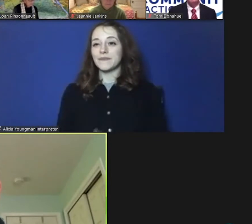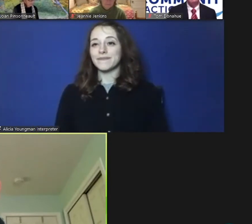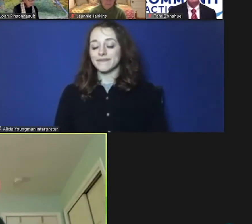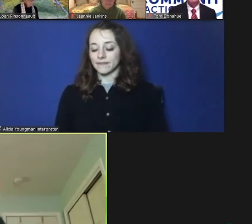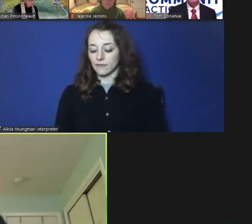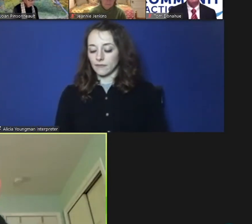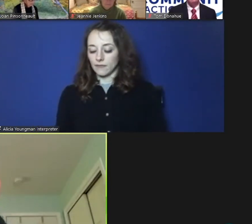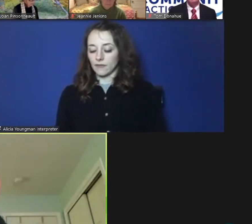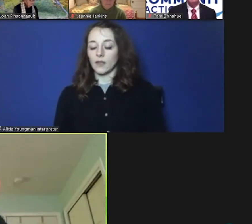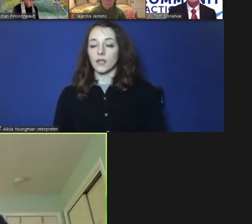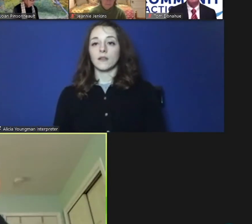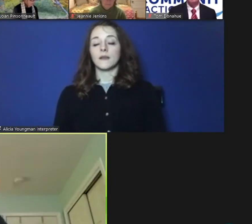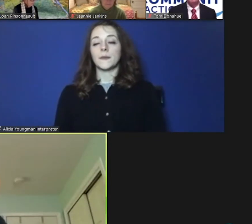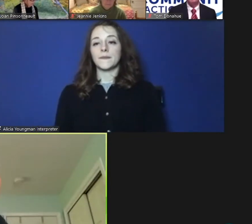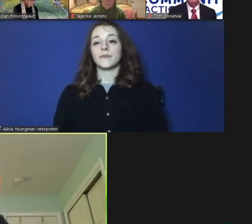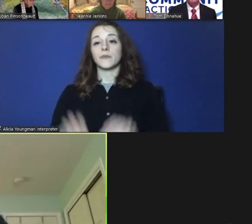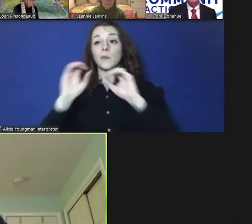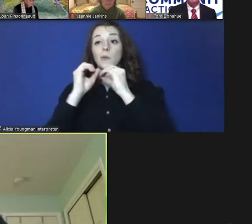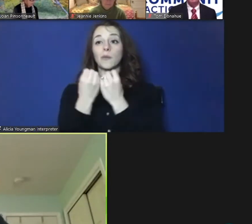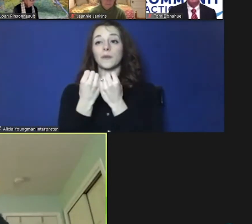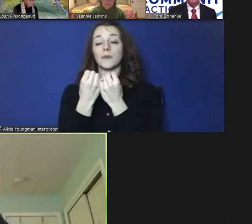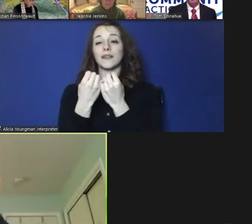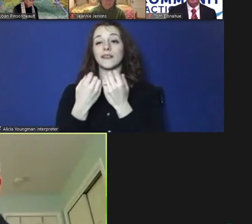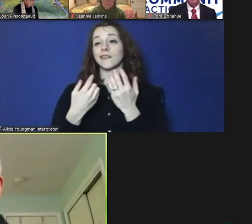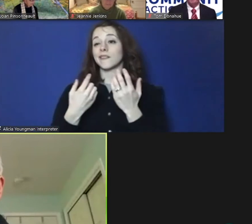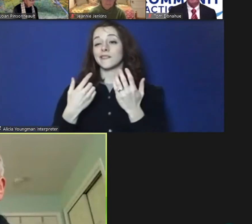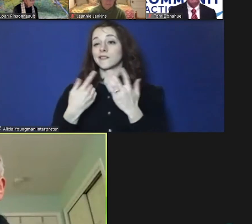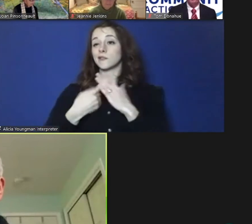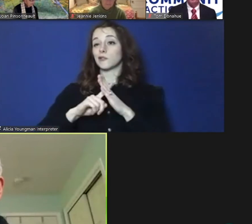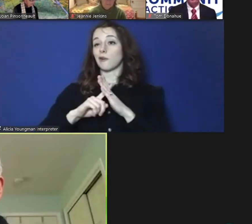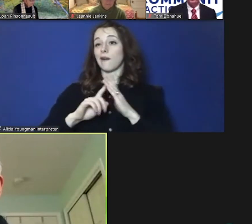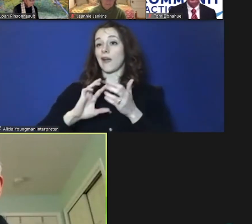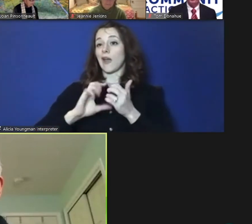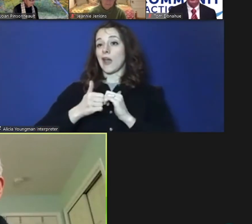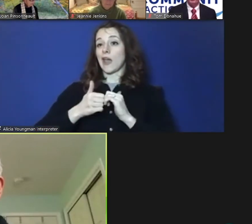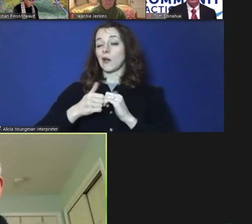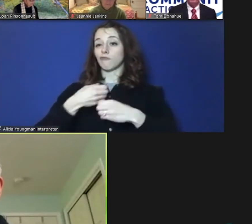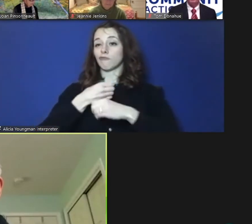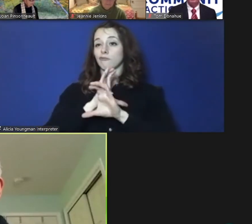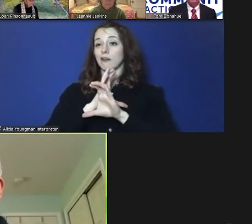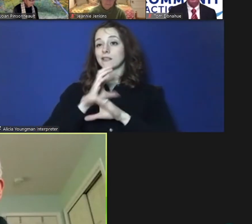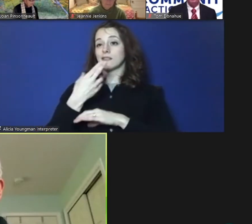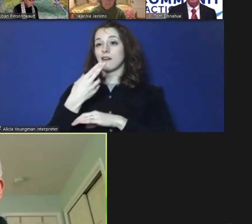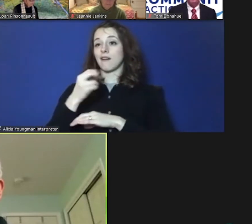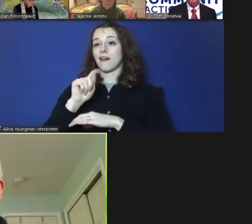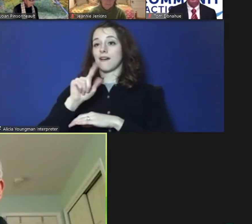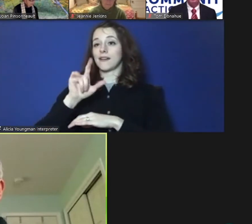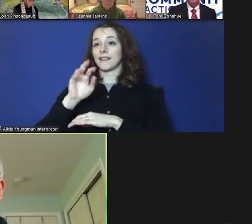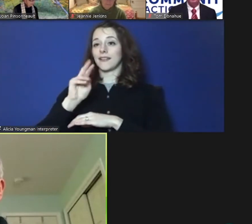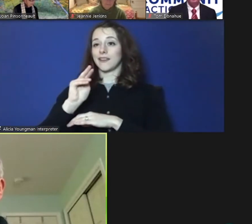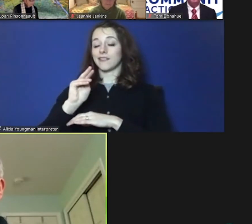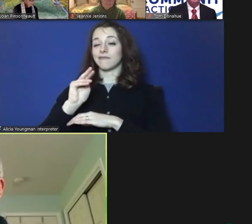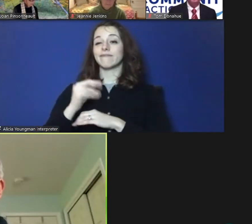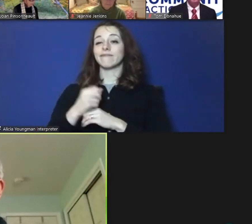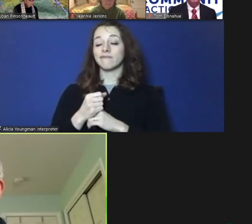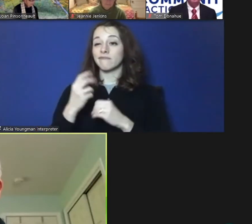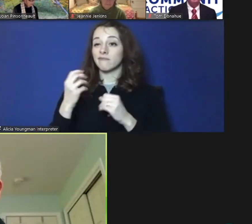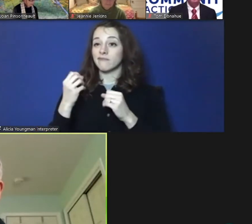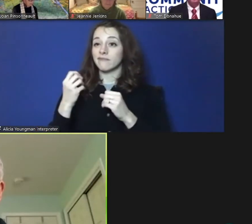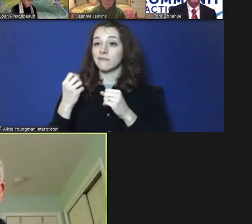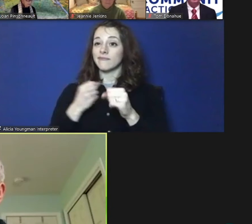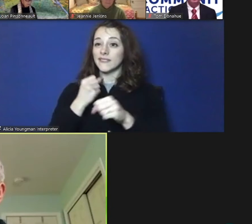The organization began as simply a crisis hotline, and over the years has